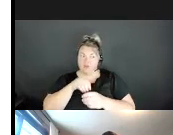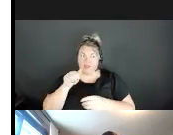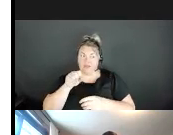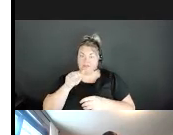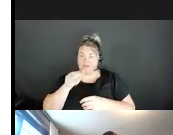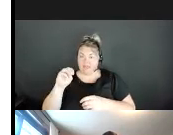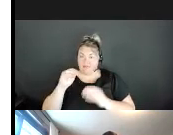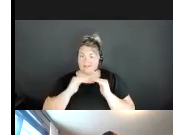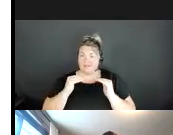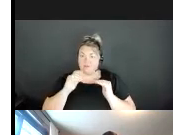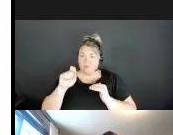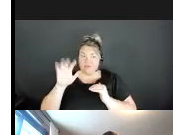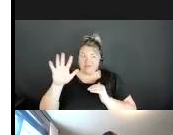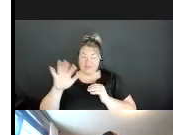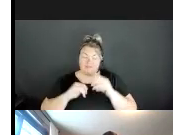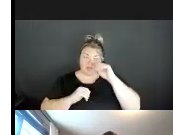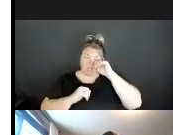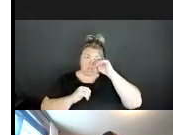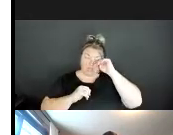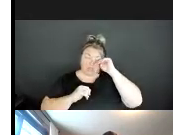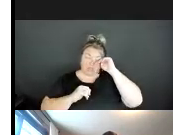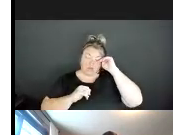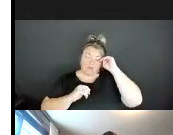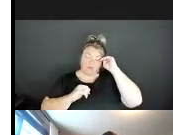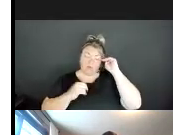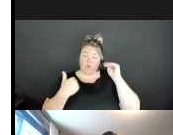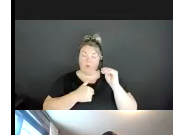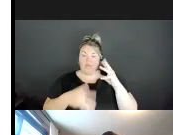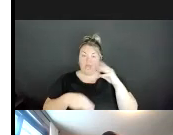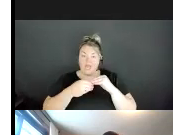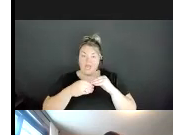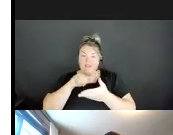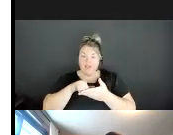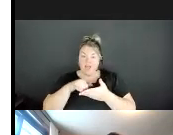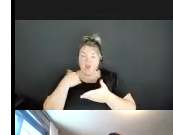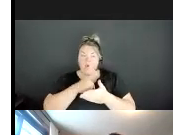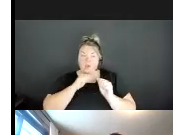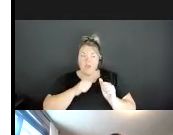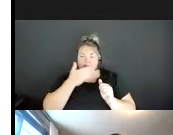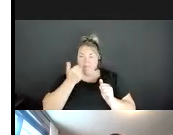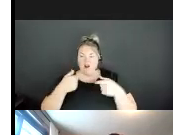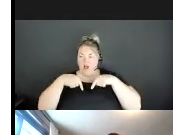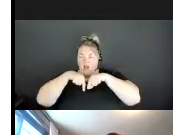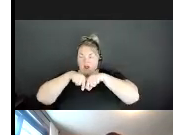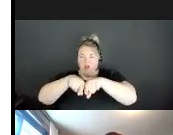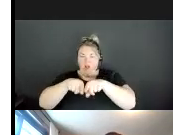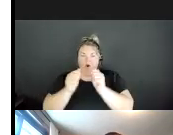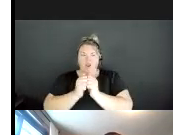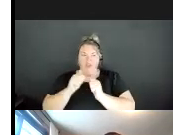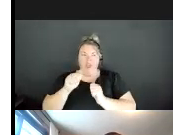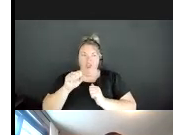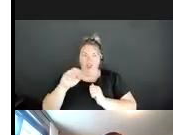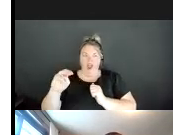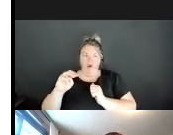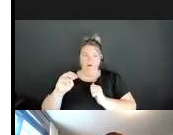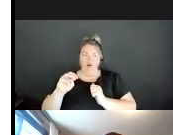level 0.5. Now, we added this so that we can better align ourselves with ASAM and make sure that